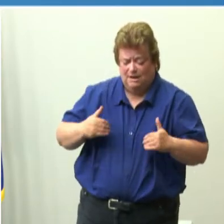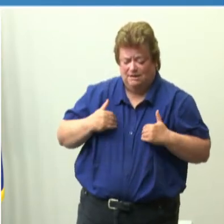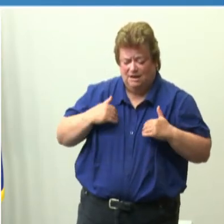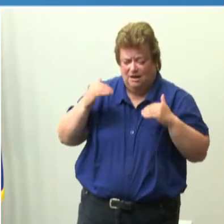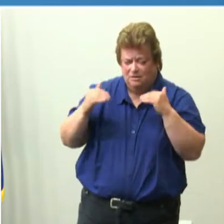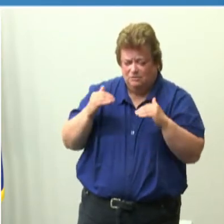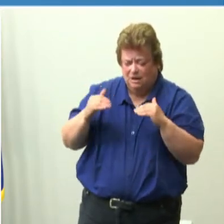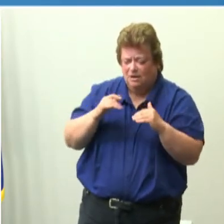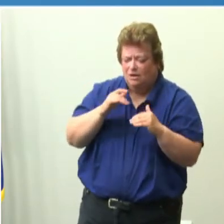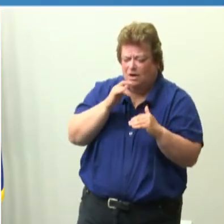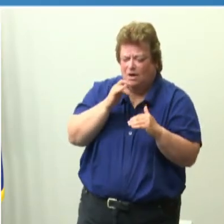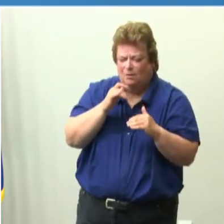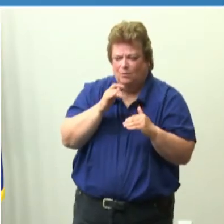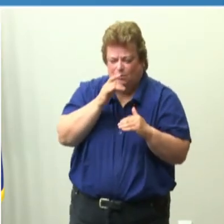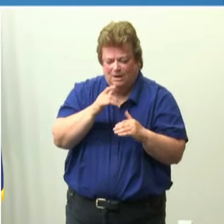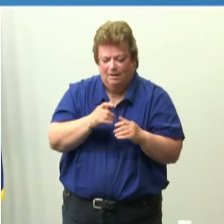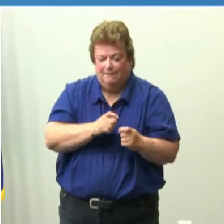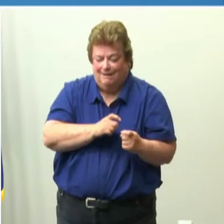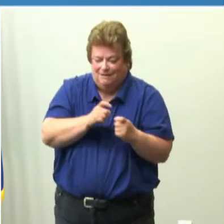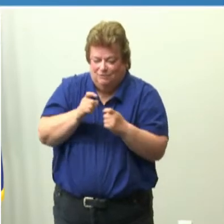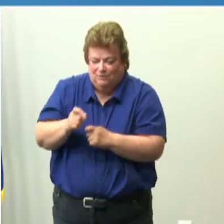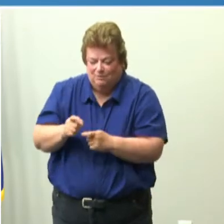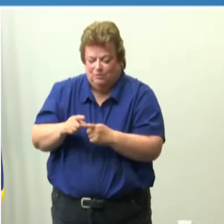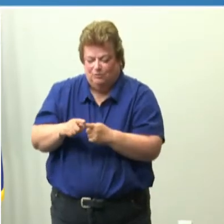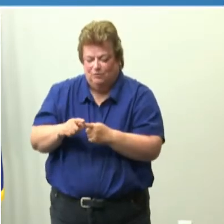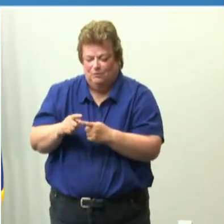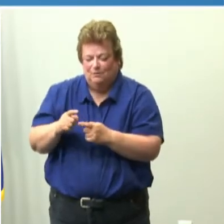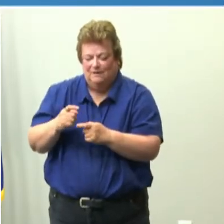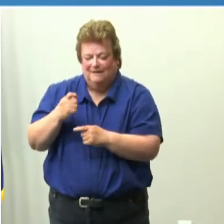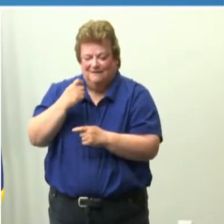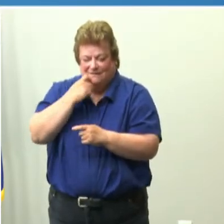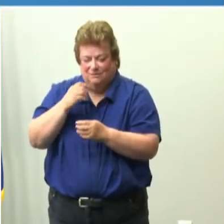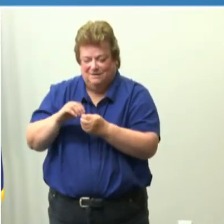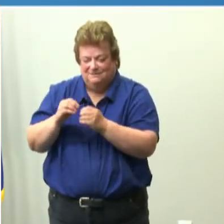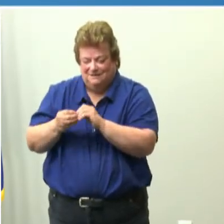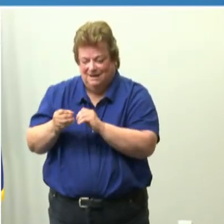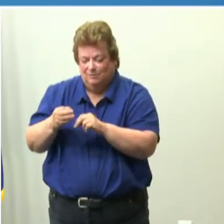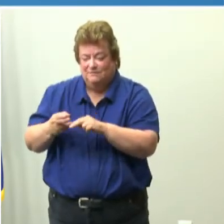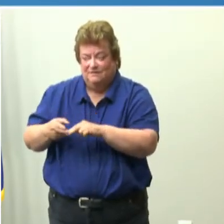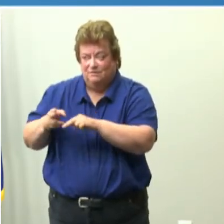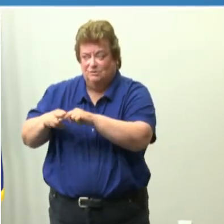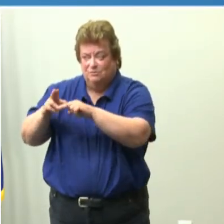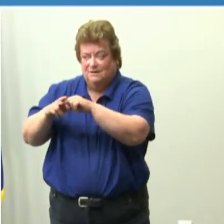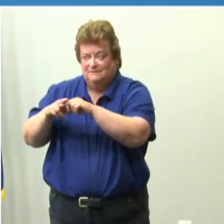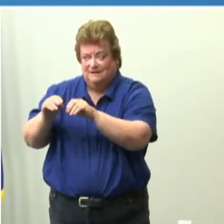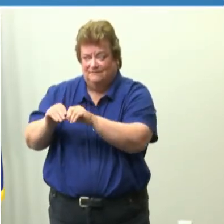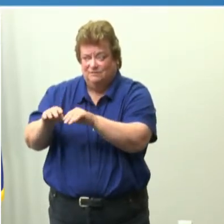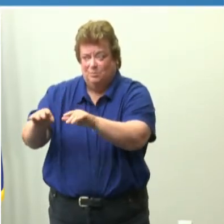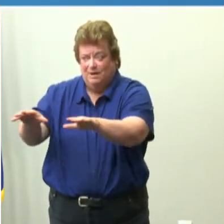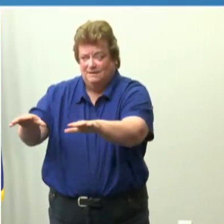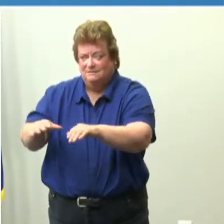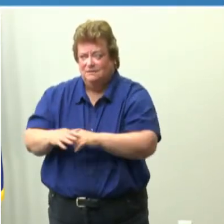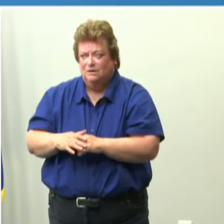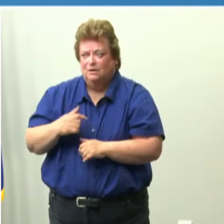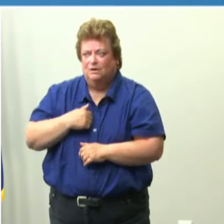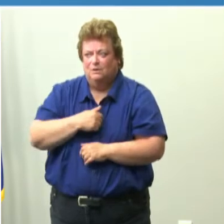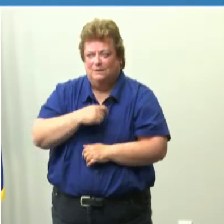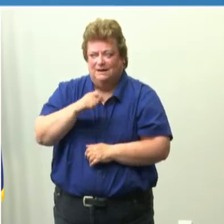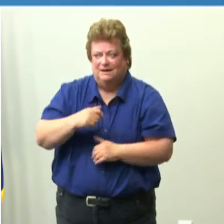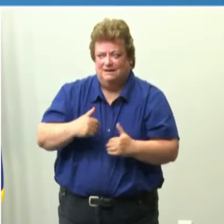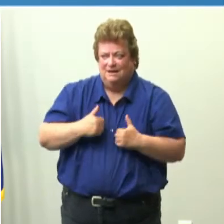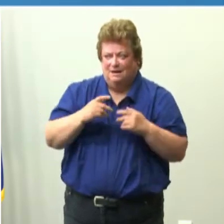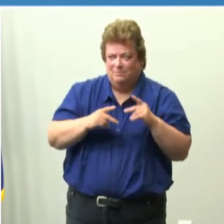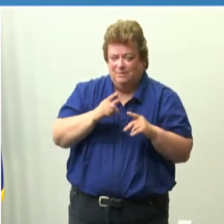unvaccinated are contributing to the recent increase we're seeing in clusters of cases and outbreaks. We need young people who